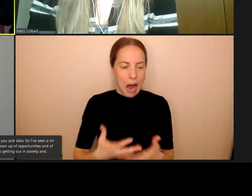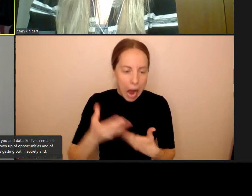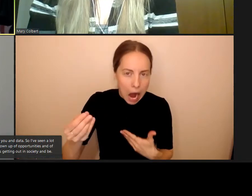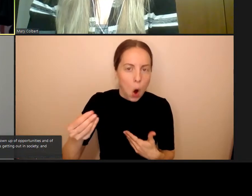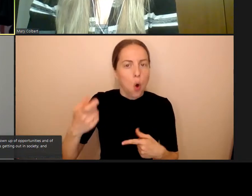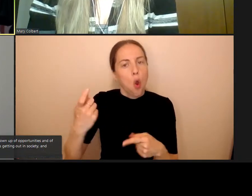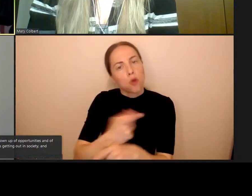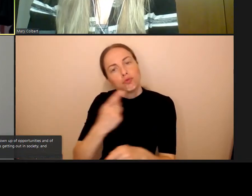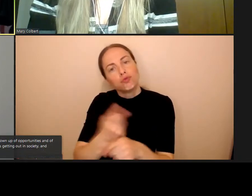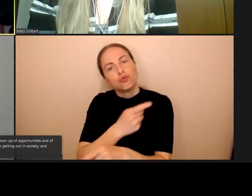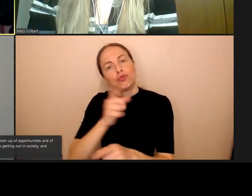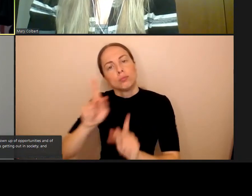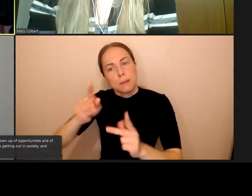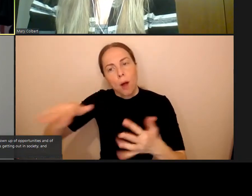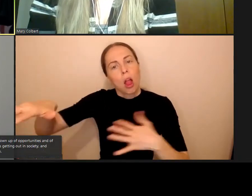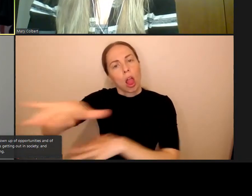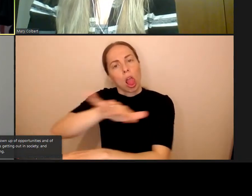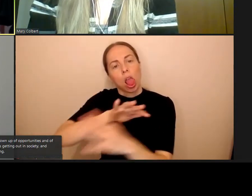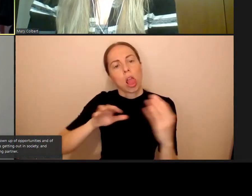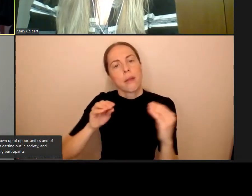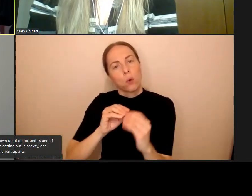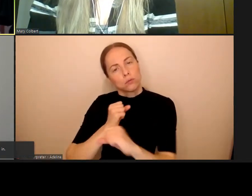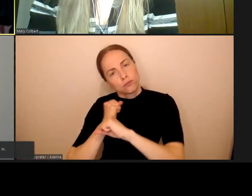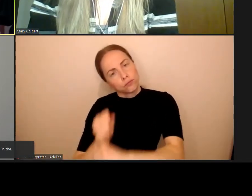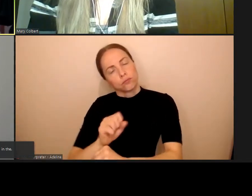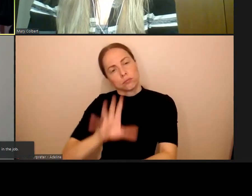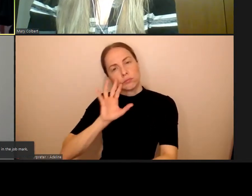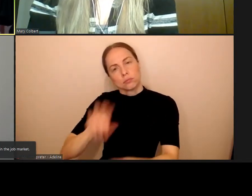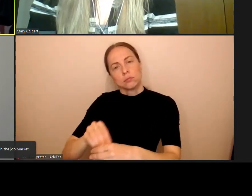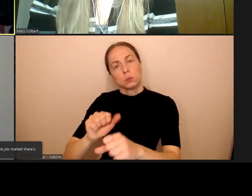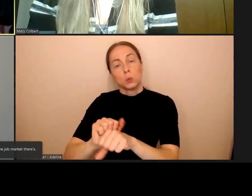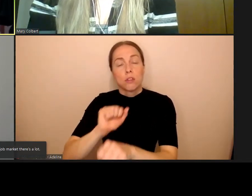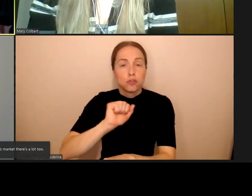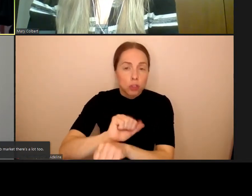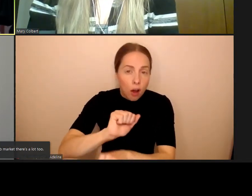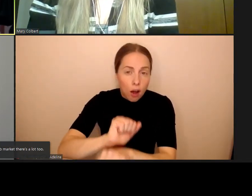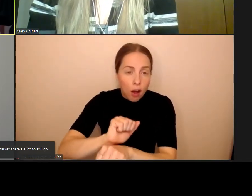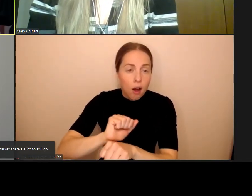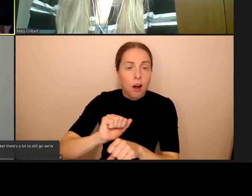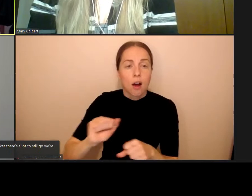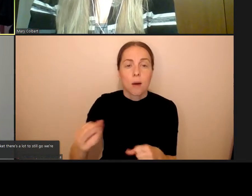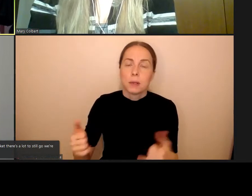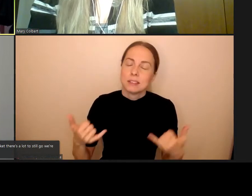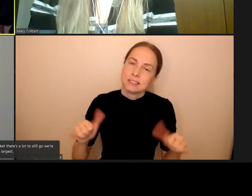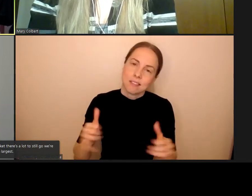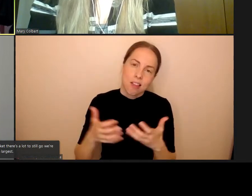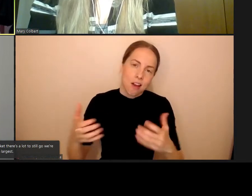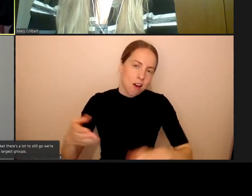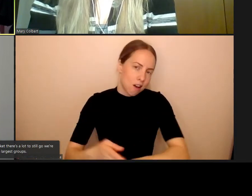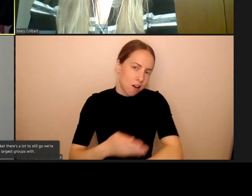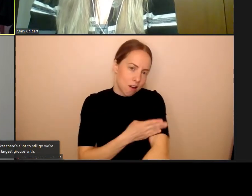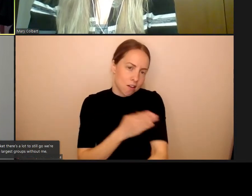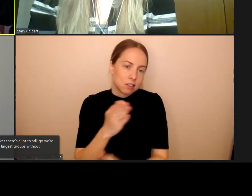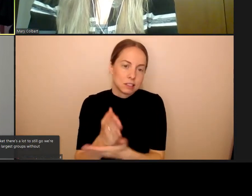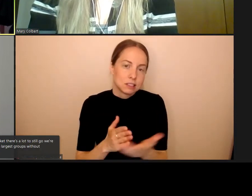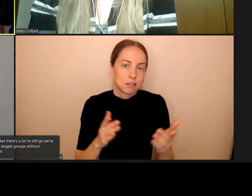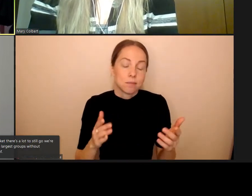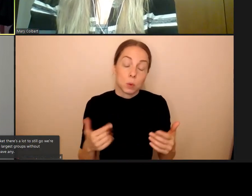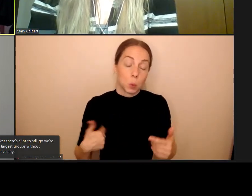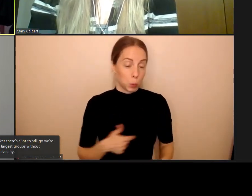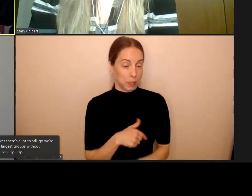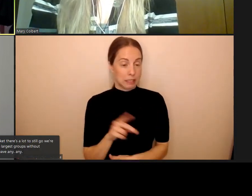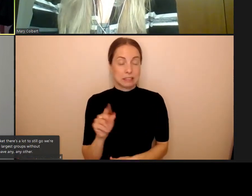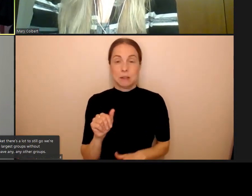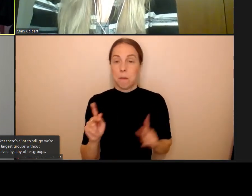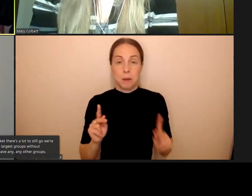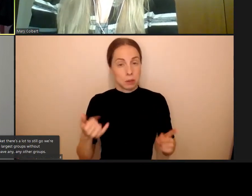being very strong participants in the job market. There's a lot to still go. We're still one of the largest groups with unemployment of any of